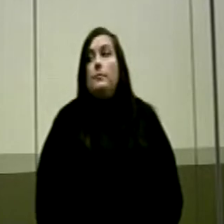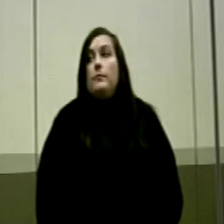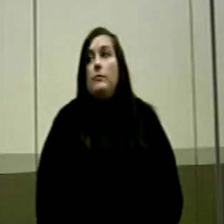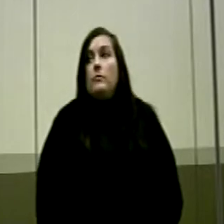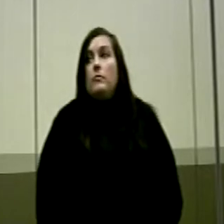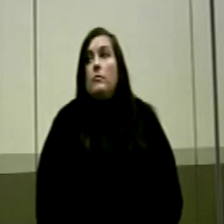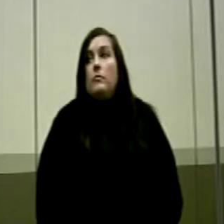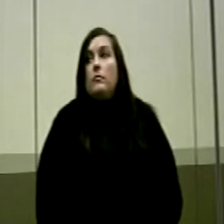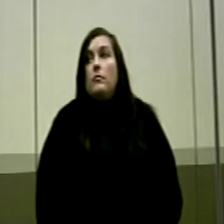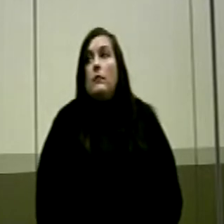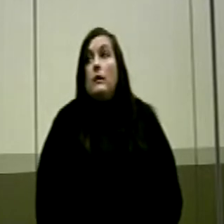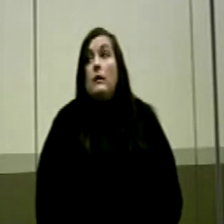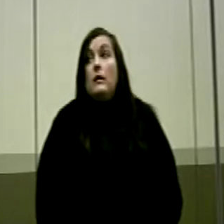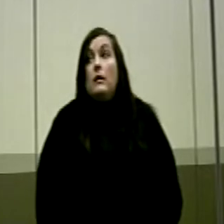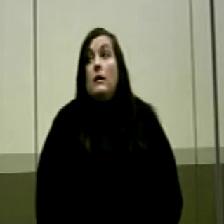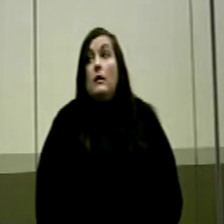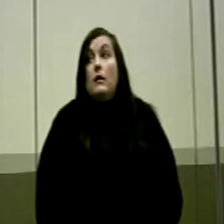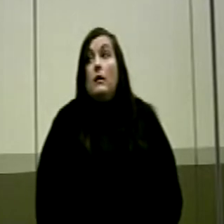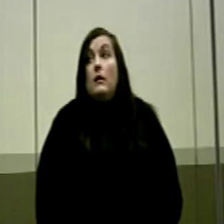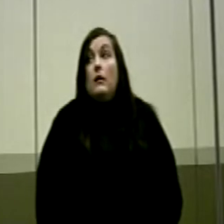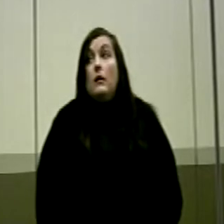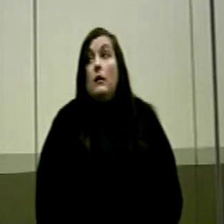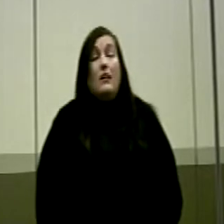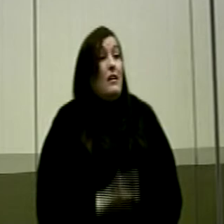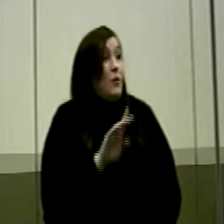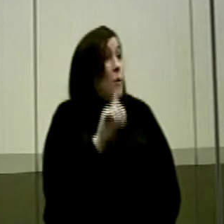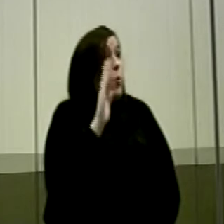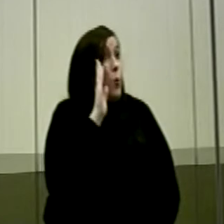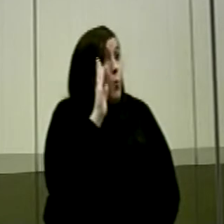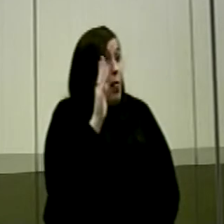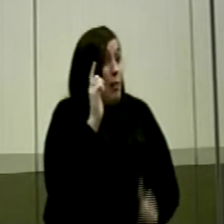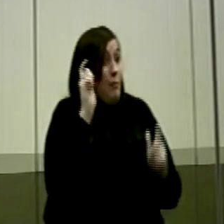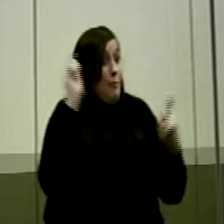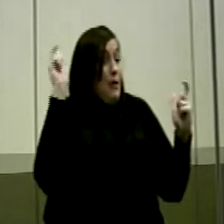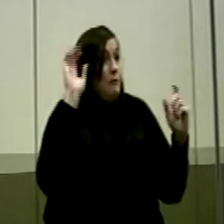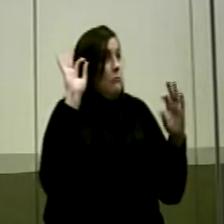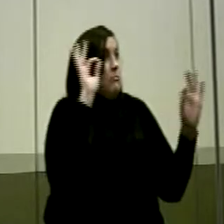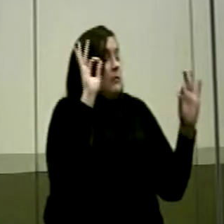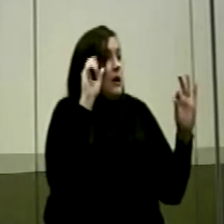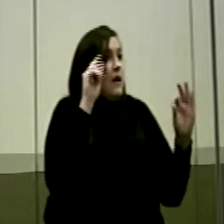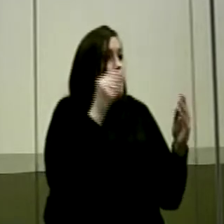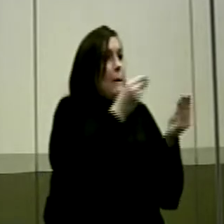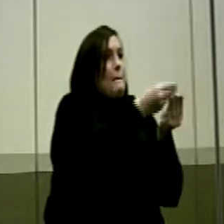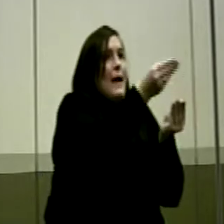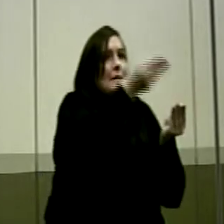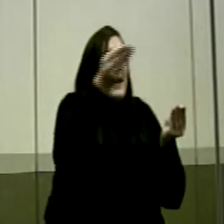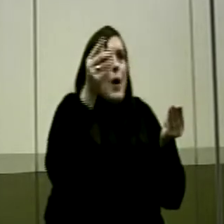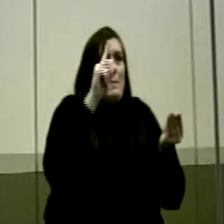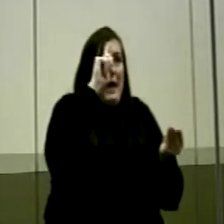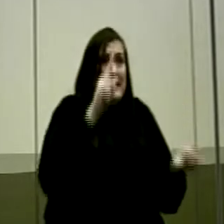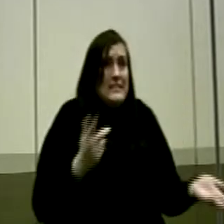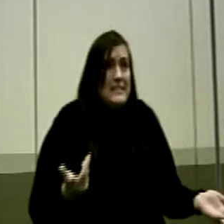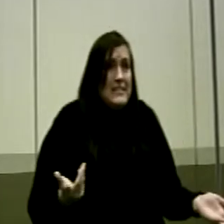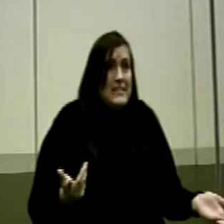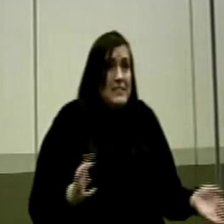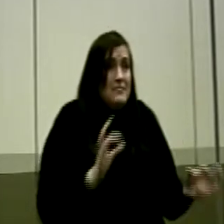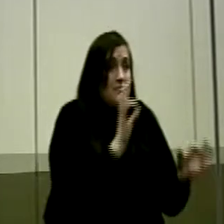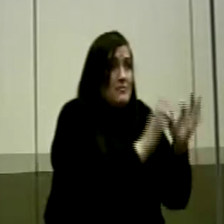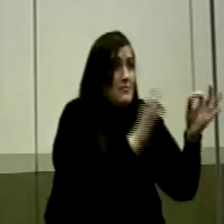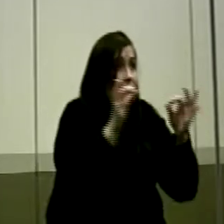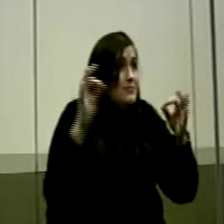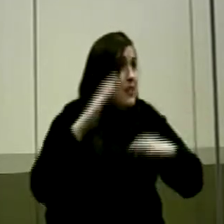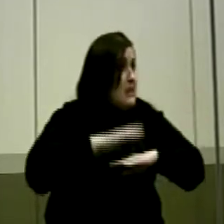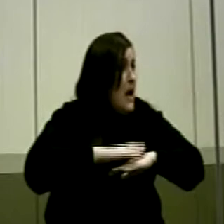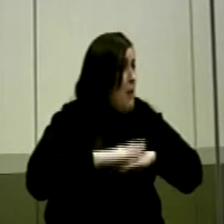if it would be a huge distraction to walk through the classroom and pass out the pennies, like how would that distract